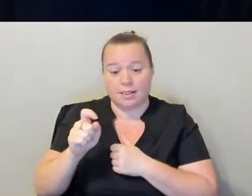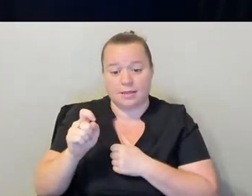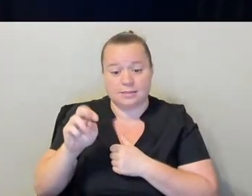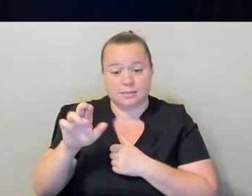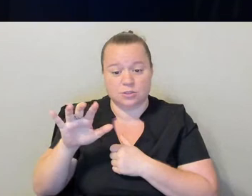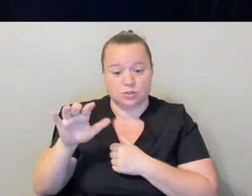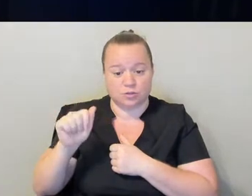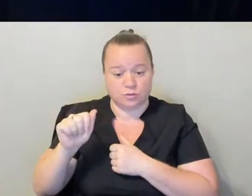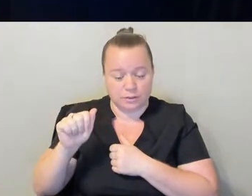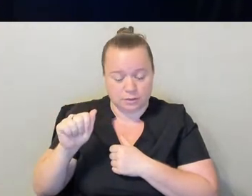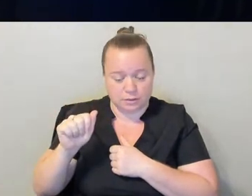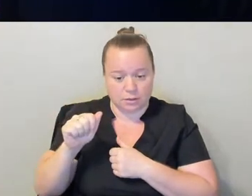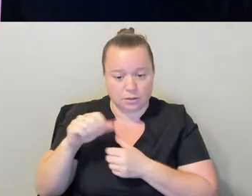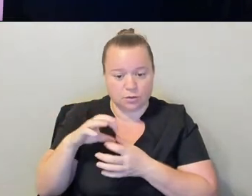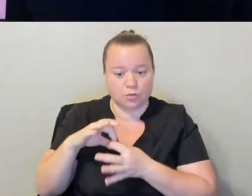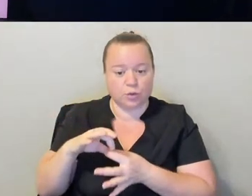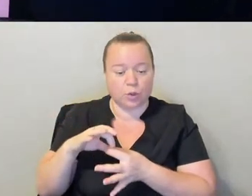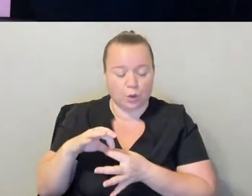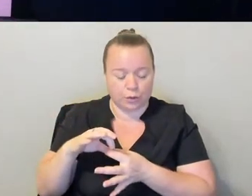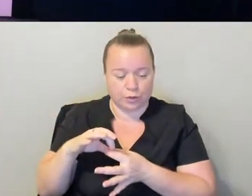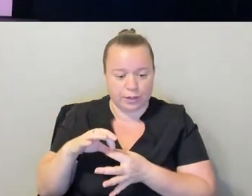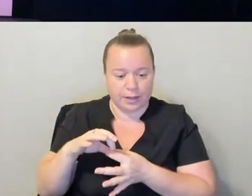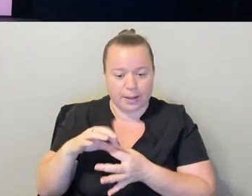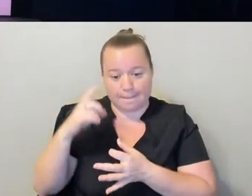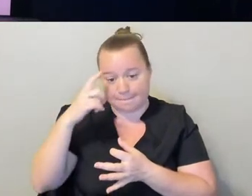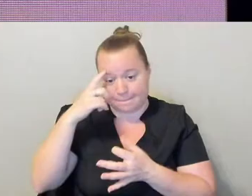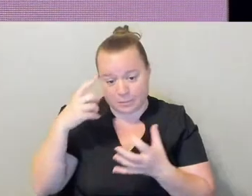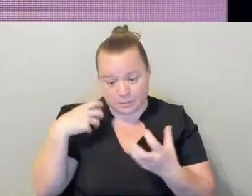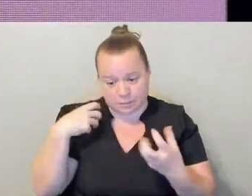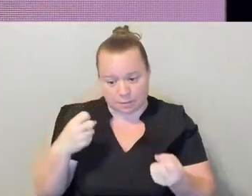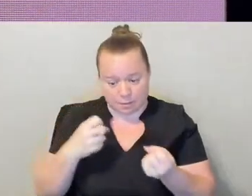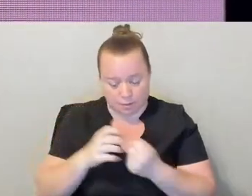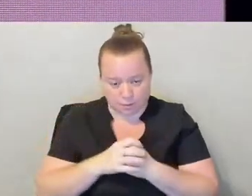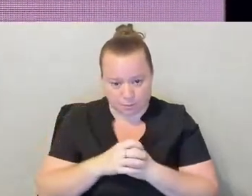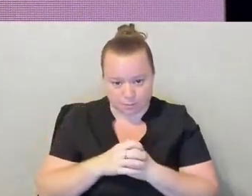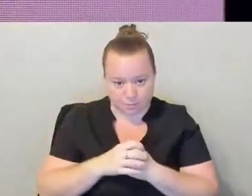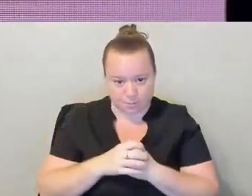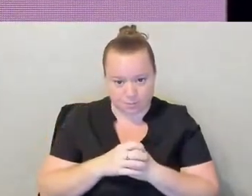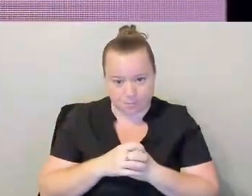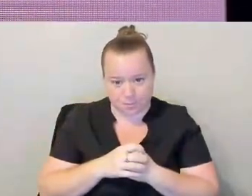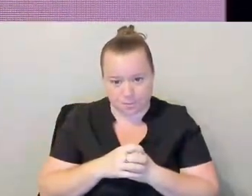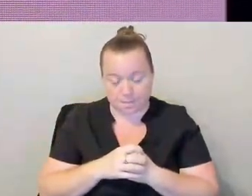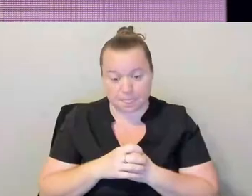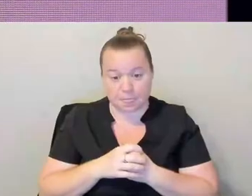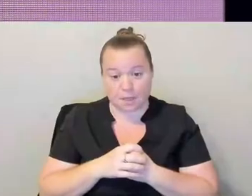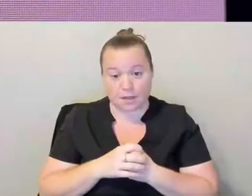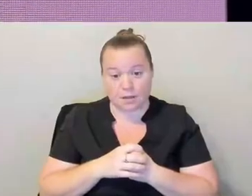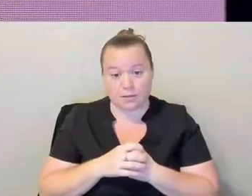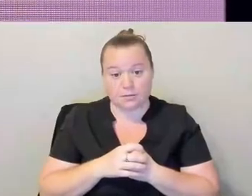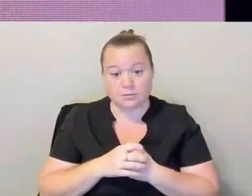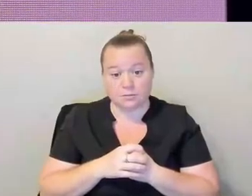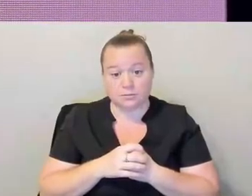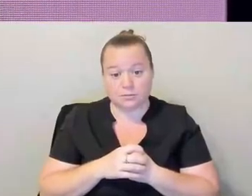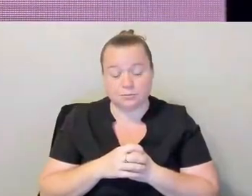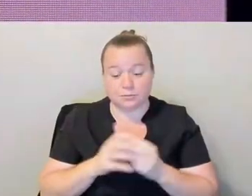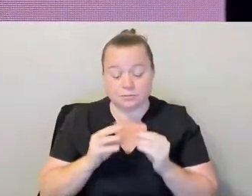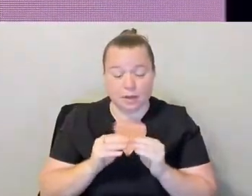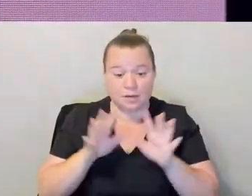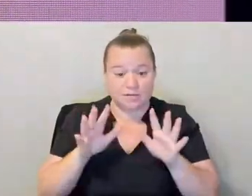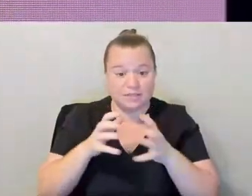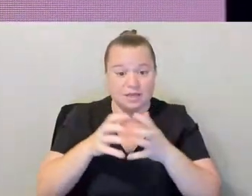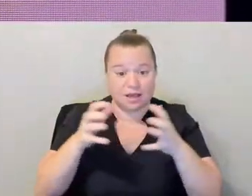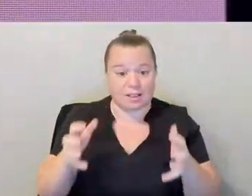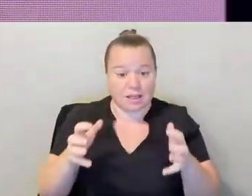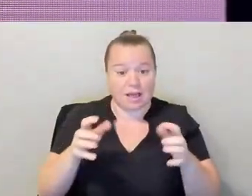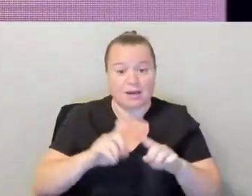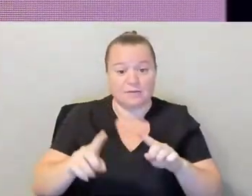Vilnius, who will talk about mental health. There are obviously a big set of panels and a differing